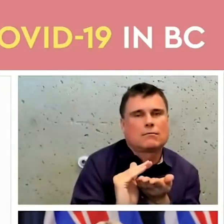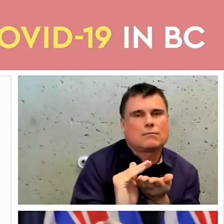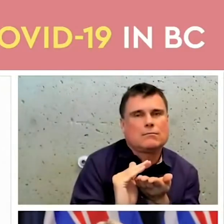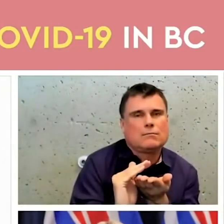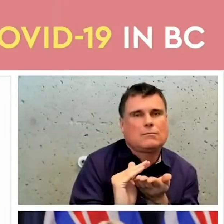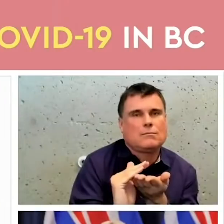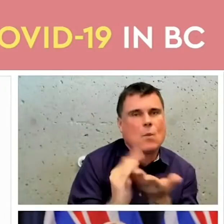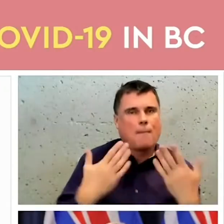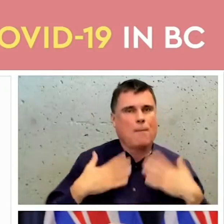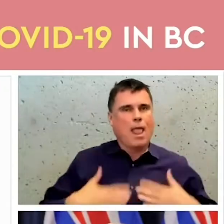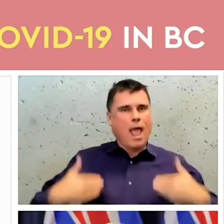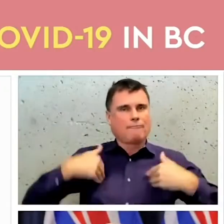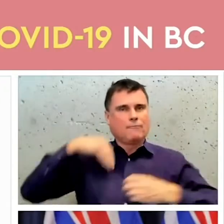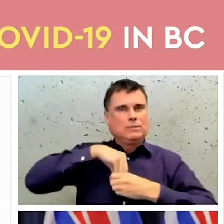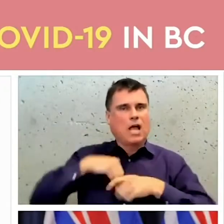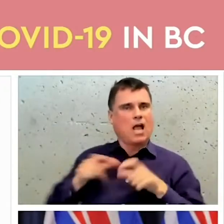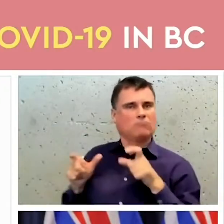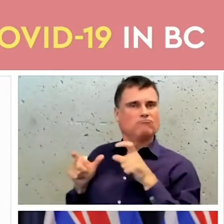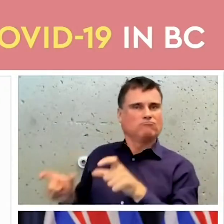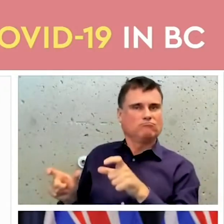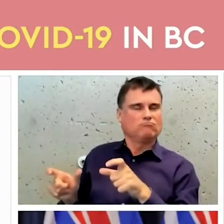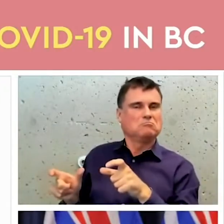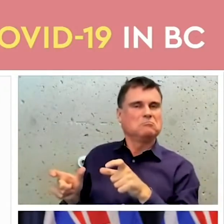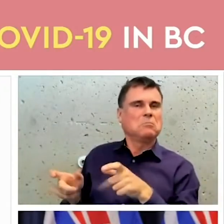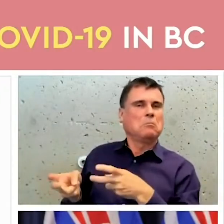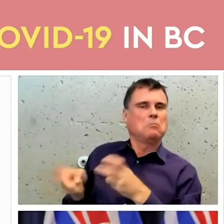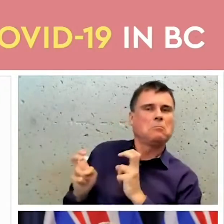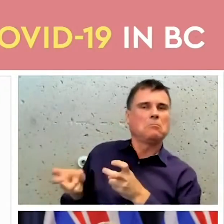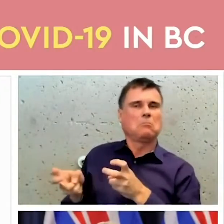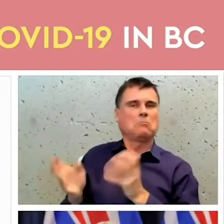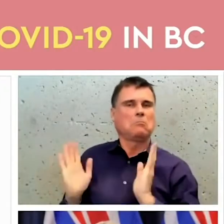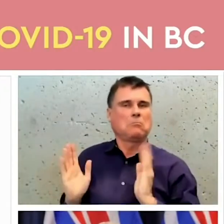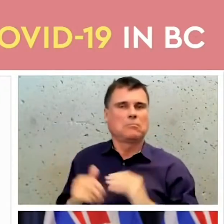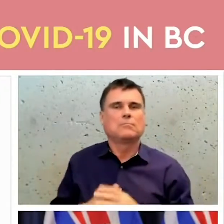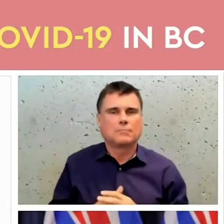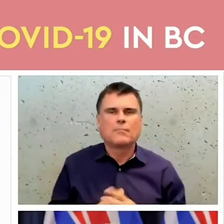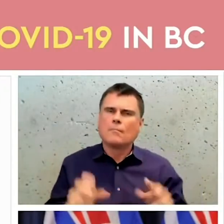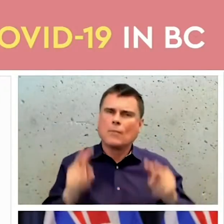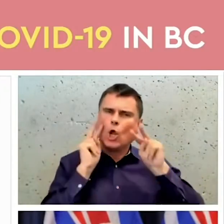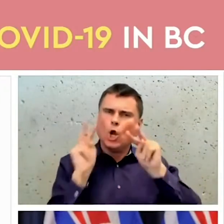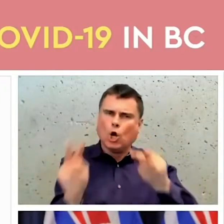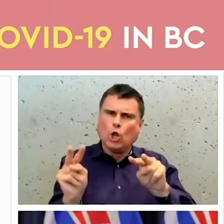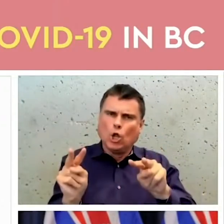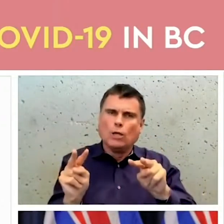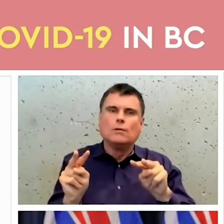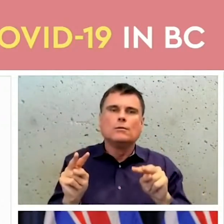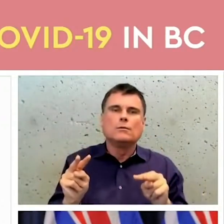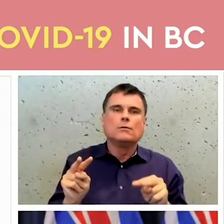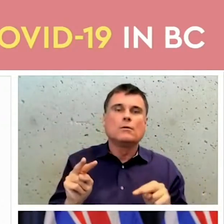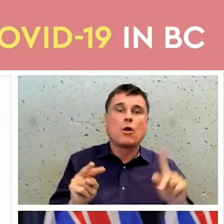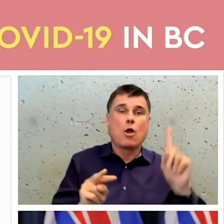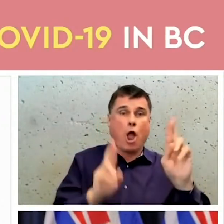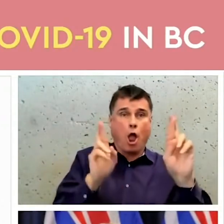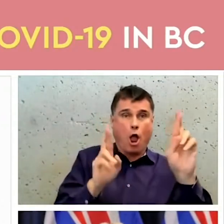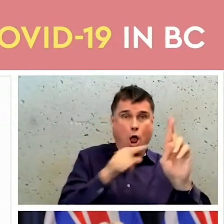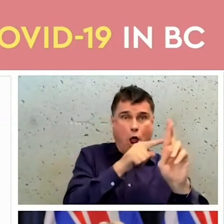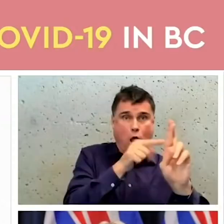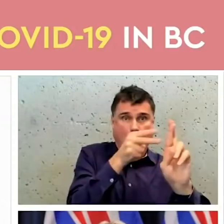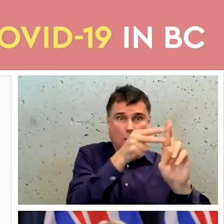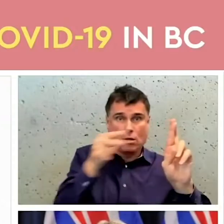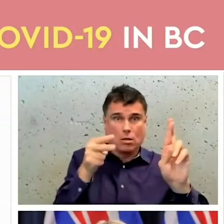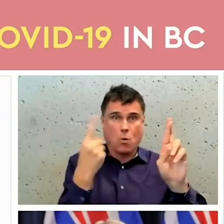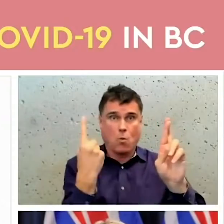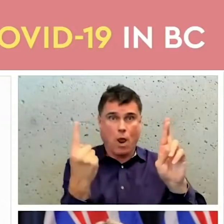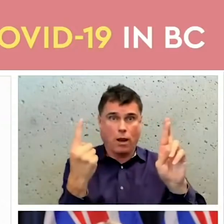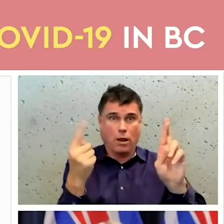per 100,000 population across the age group starting in January of 2021 up until November 21st,